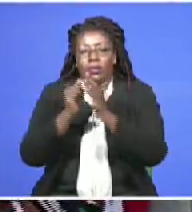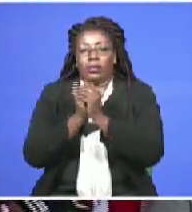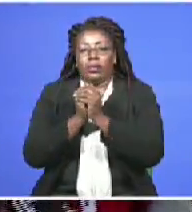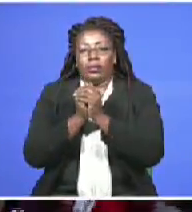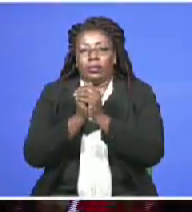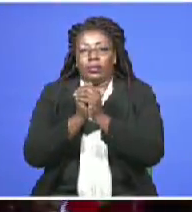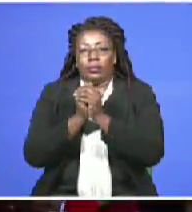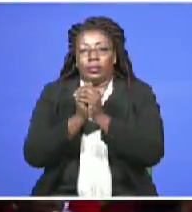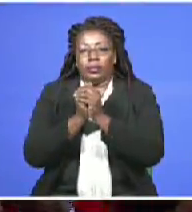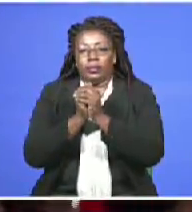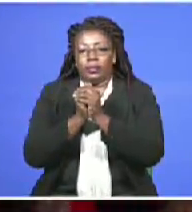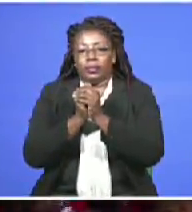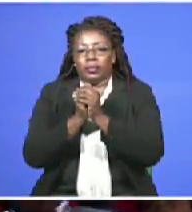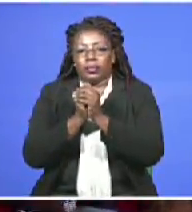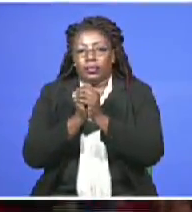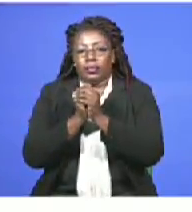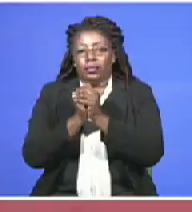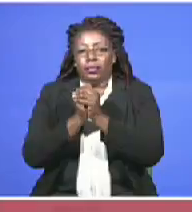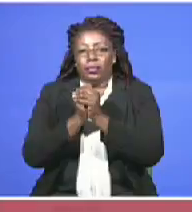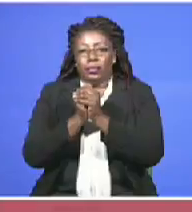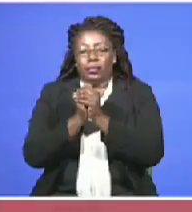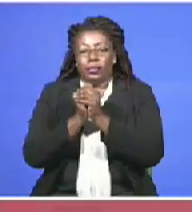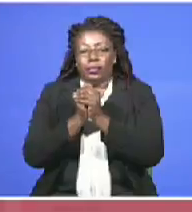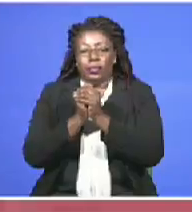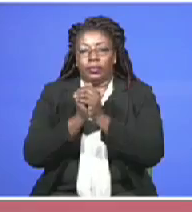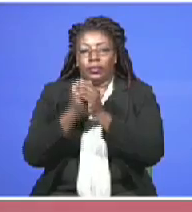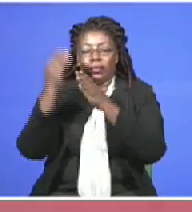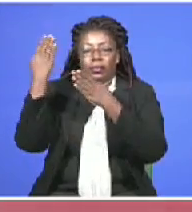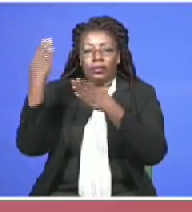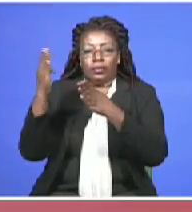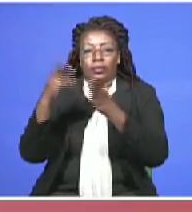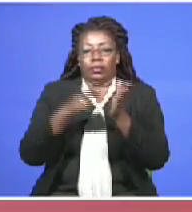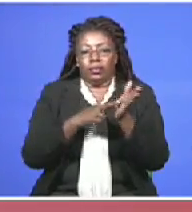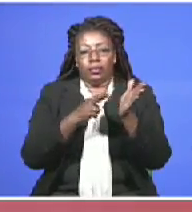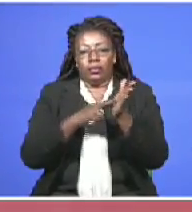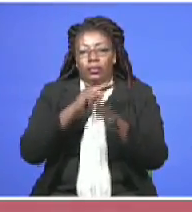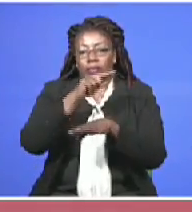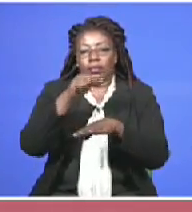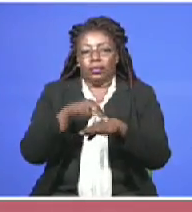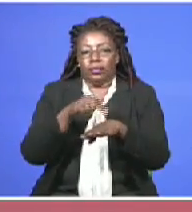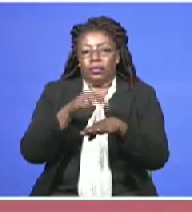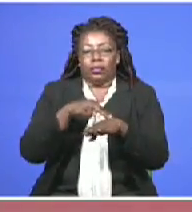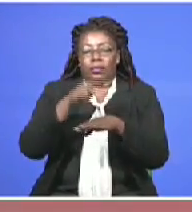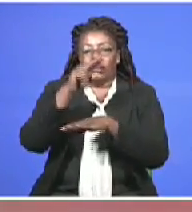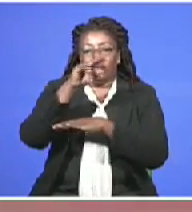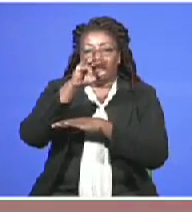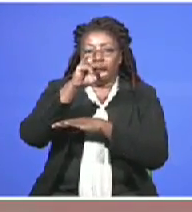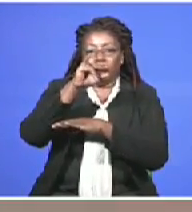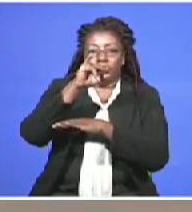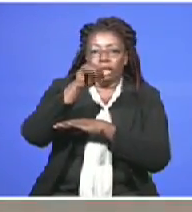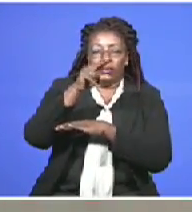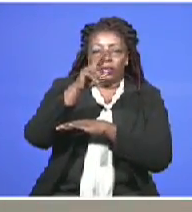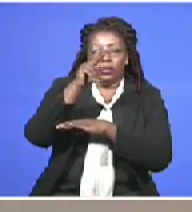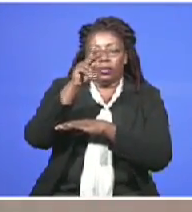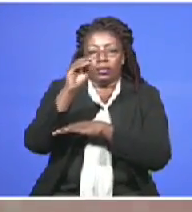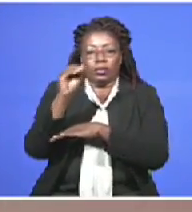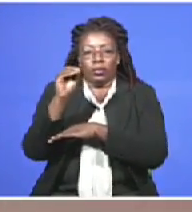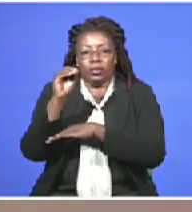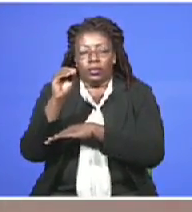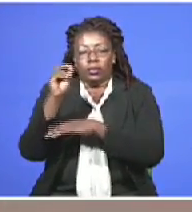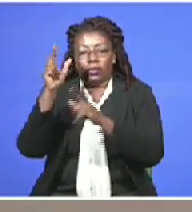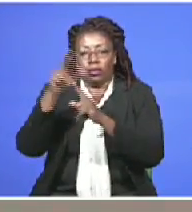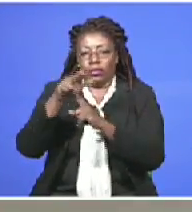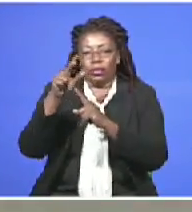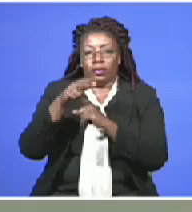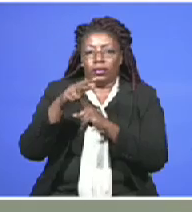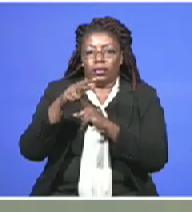Sports, I am Julian Gibson. The Bahamas represented at the National Collegiate Judo Association Southwest Regional Championships